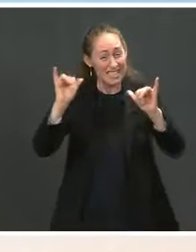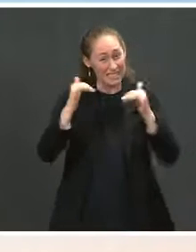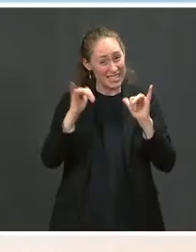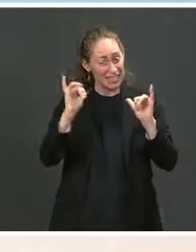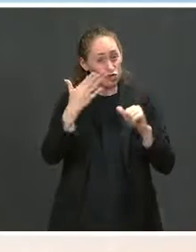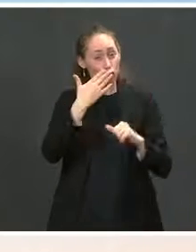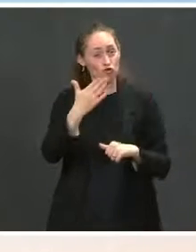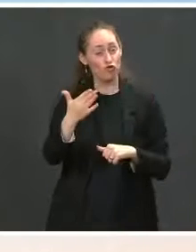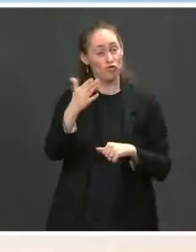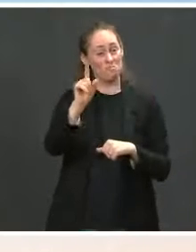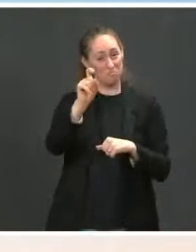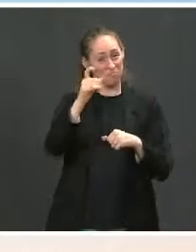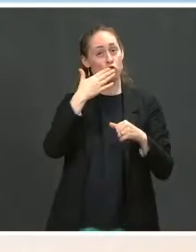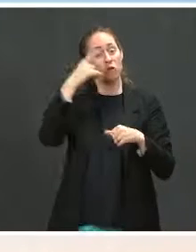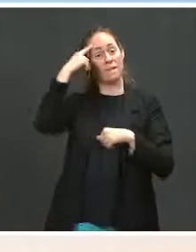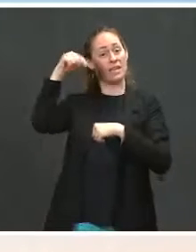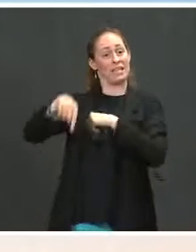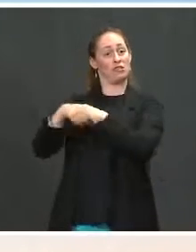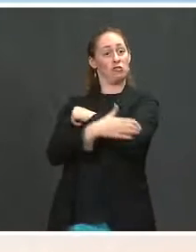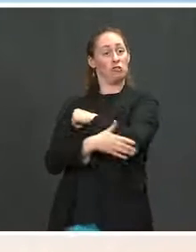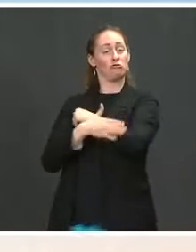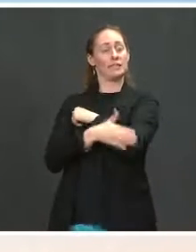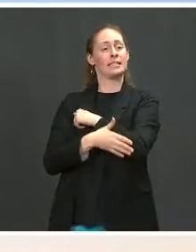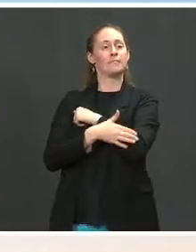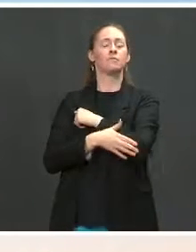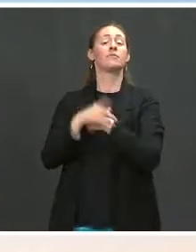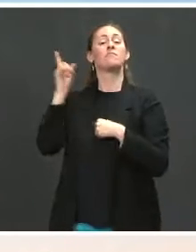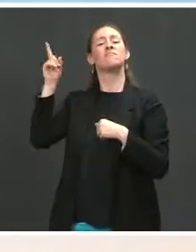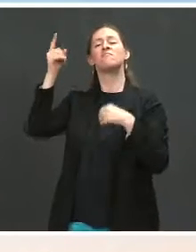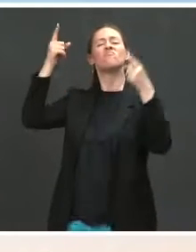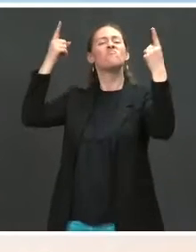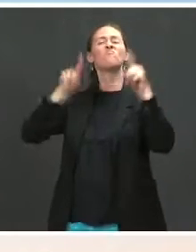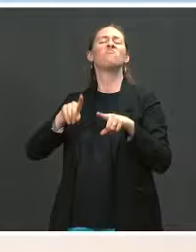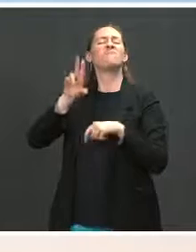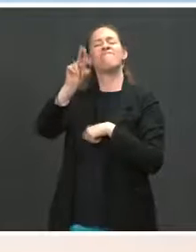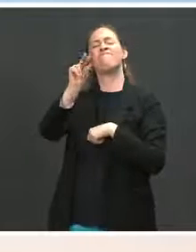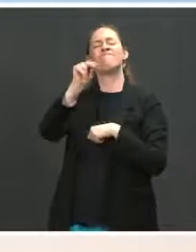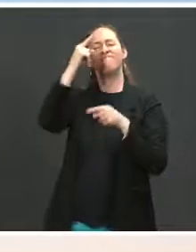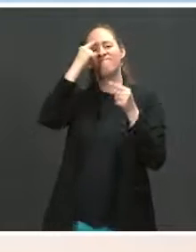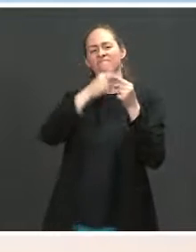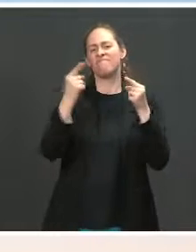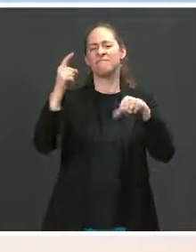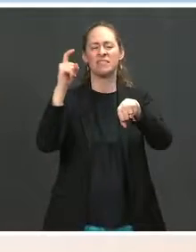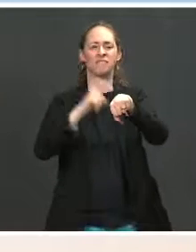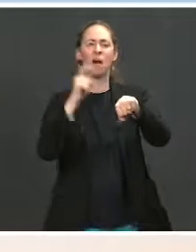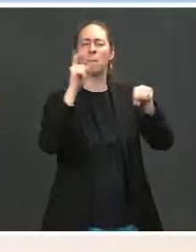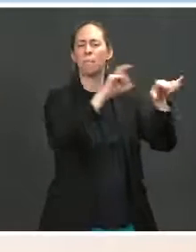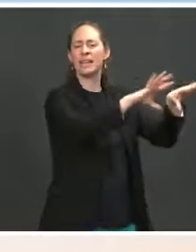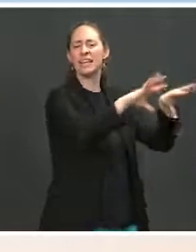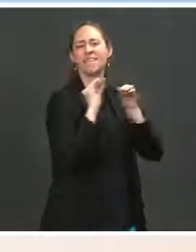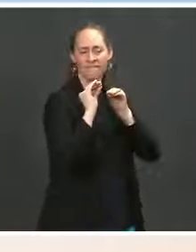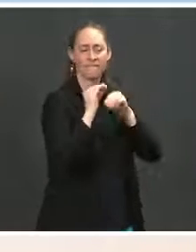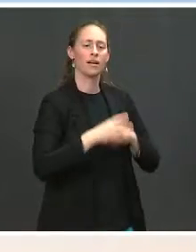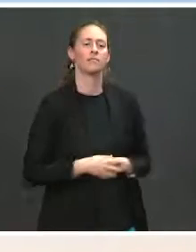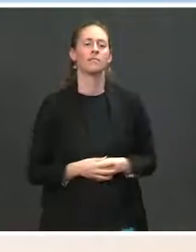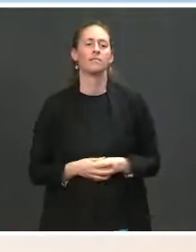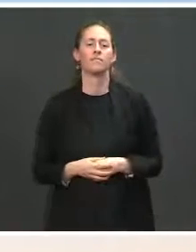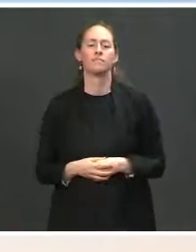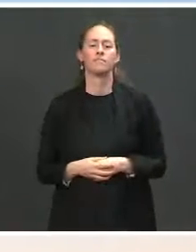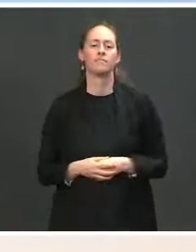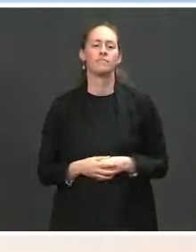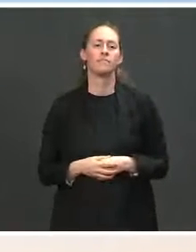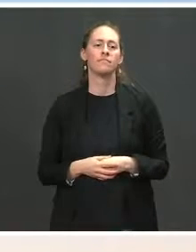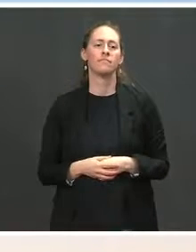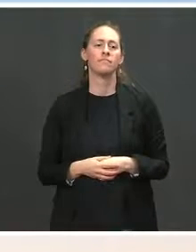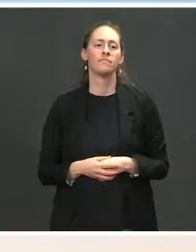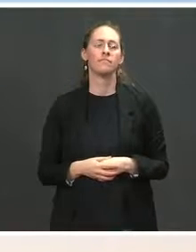he's made the decision it is not. One more on Afghanistan and another quick one. And apologies if I missed this on the briefing calls. But